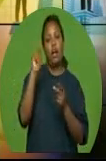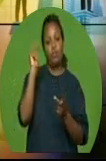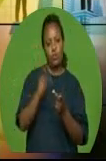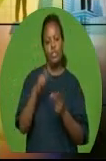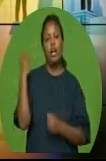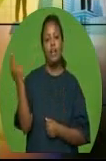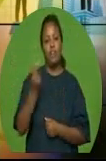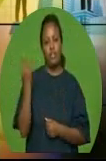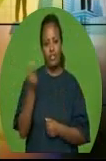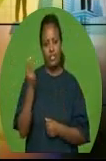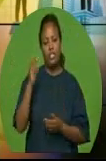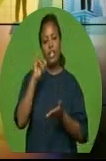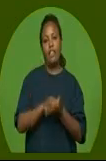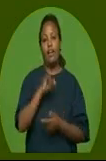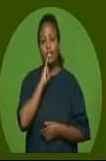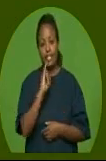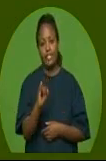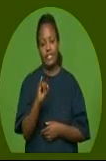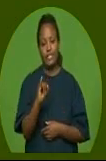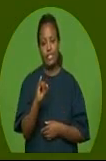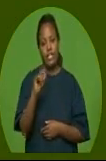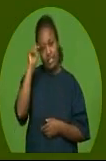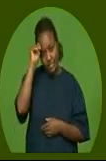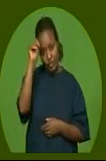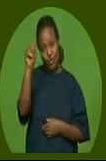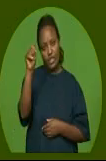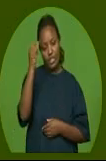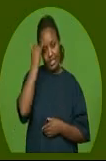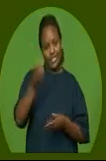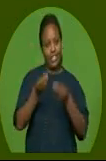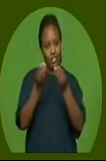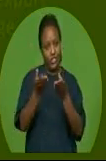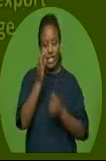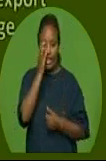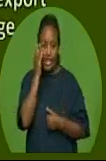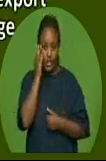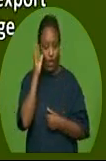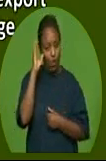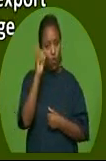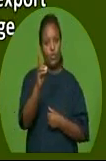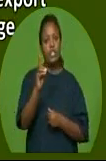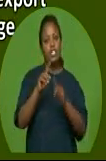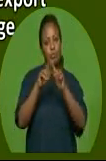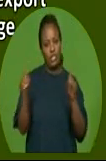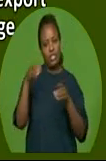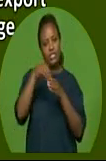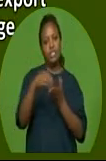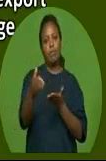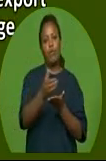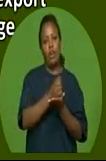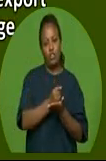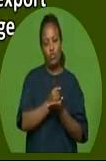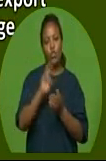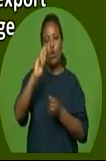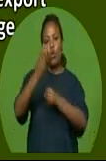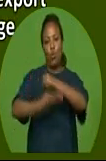their absolute advantage. That is, the theory suggests that India would specialize in